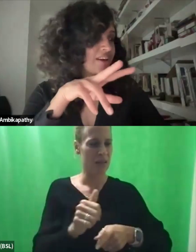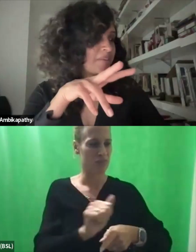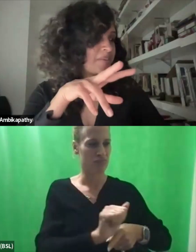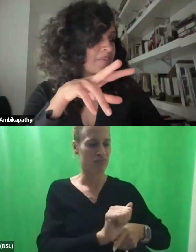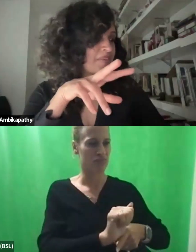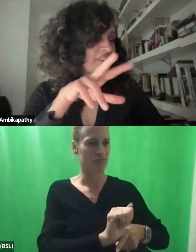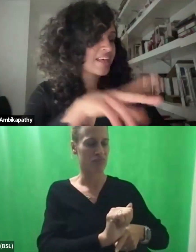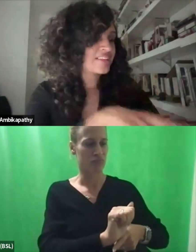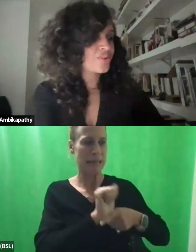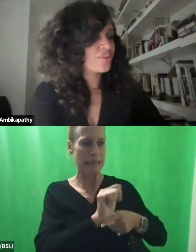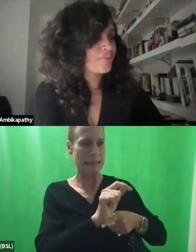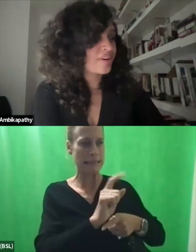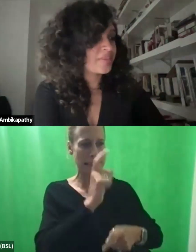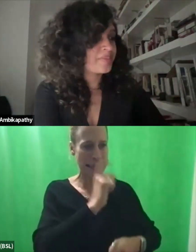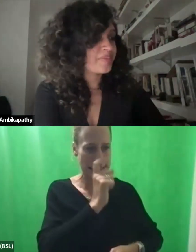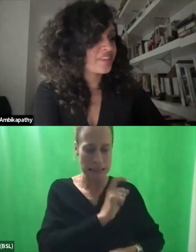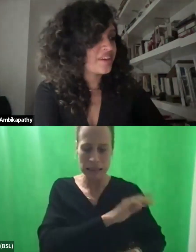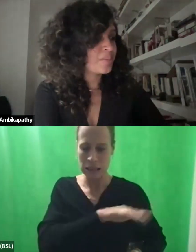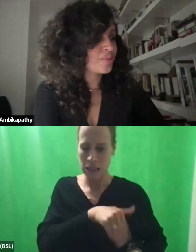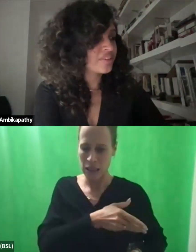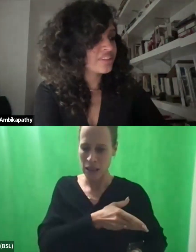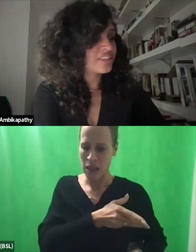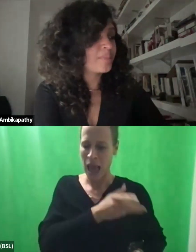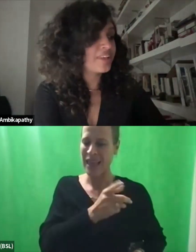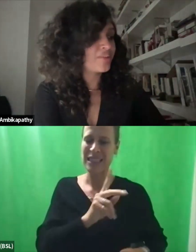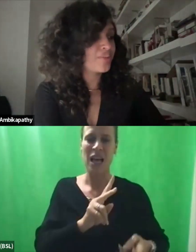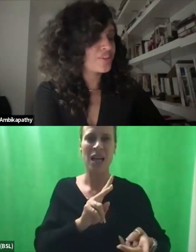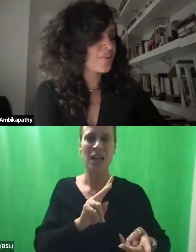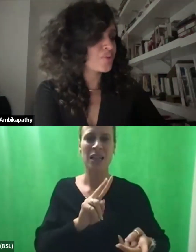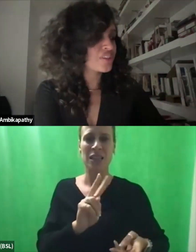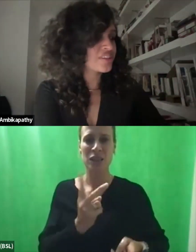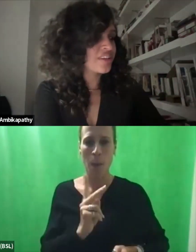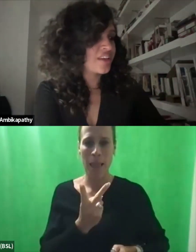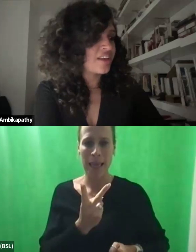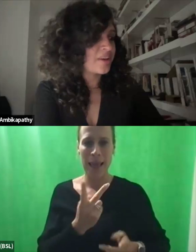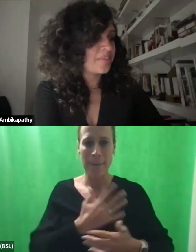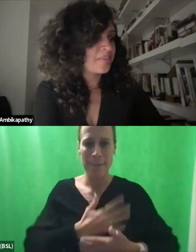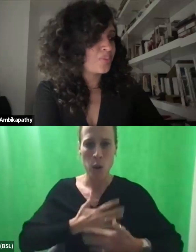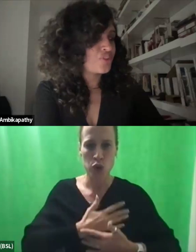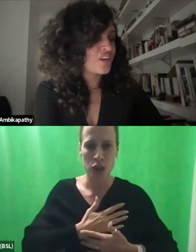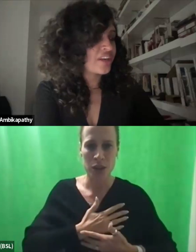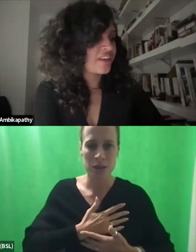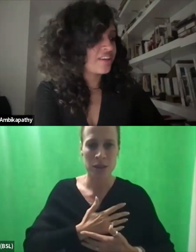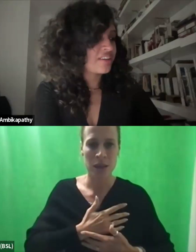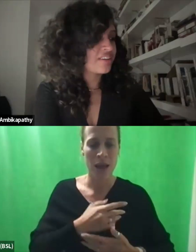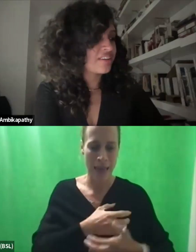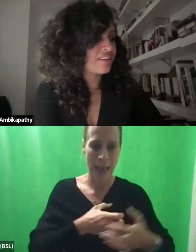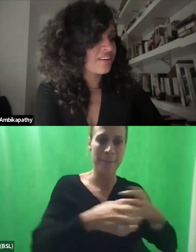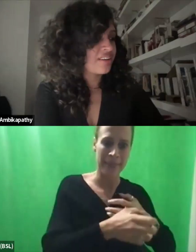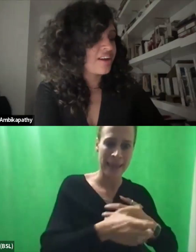thought that sort of the doubling of those emotions, which